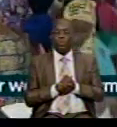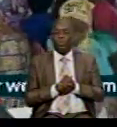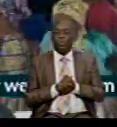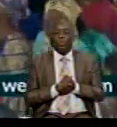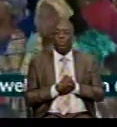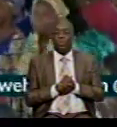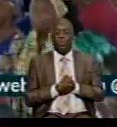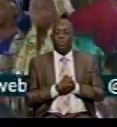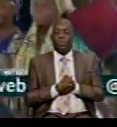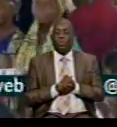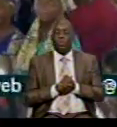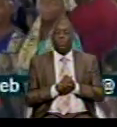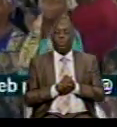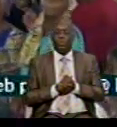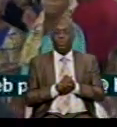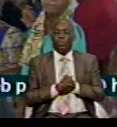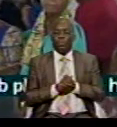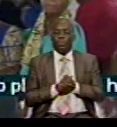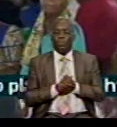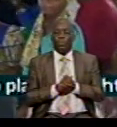it. Swallow